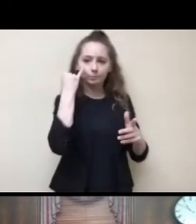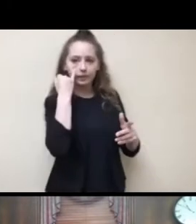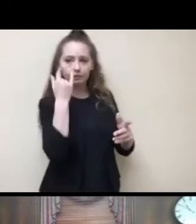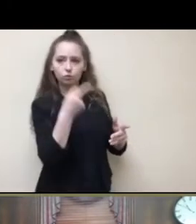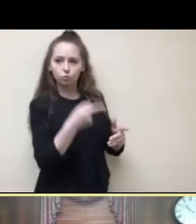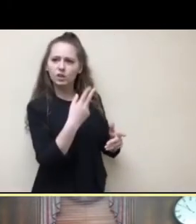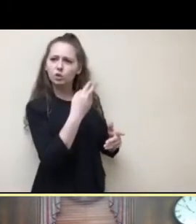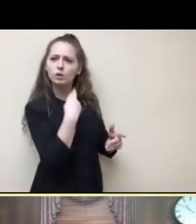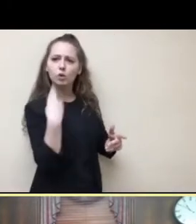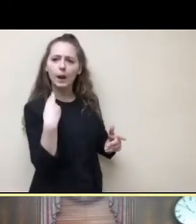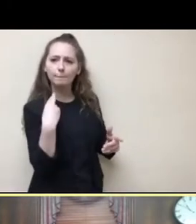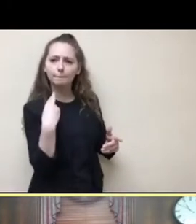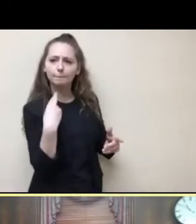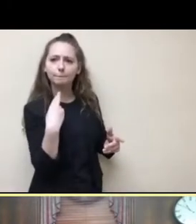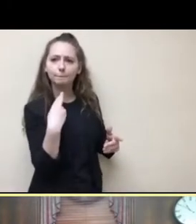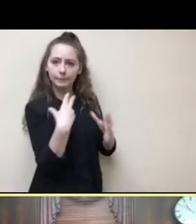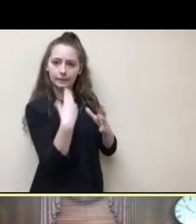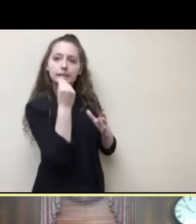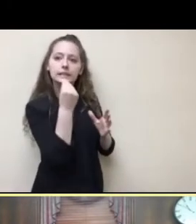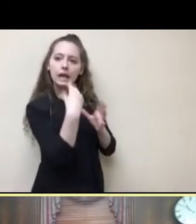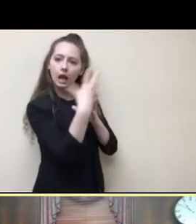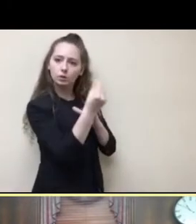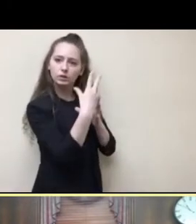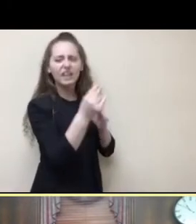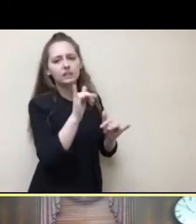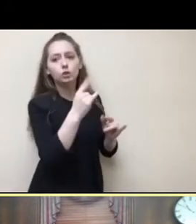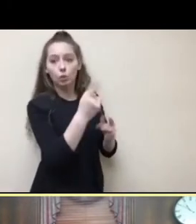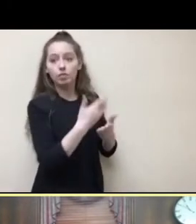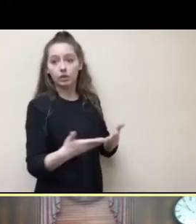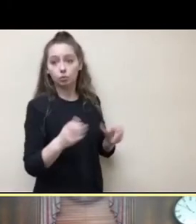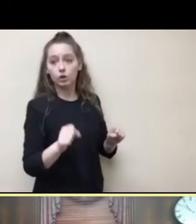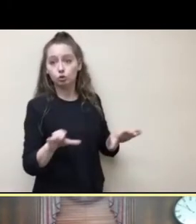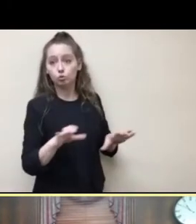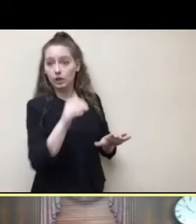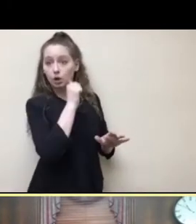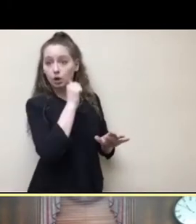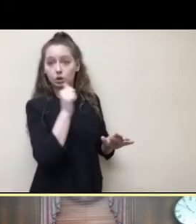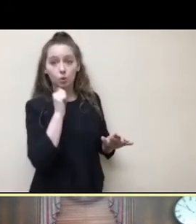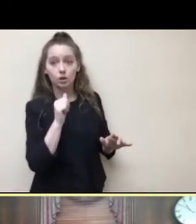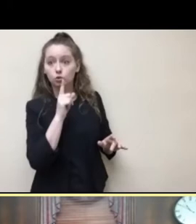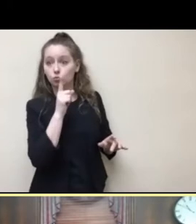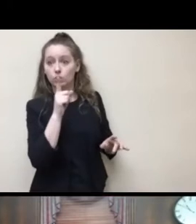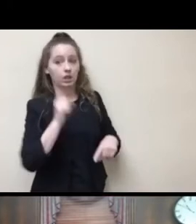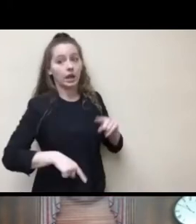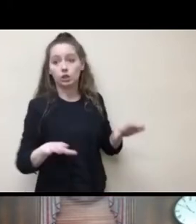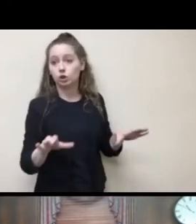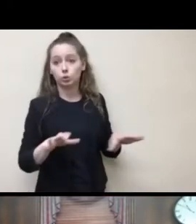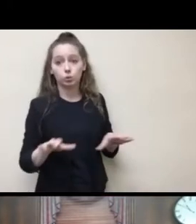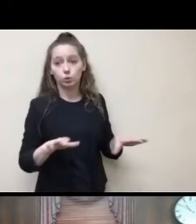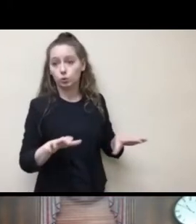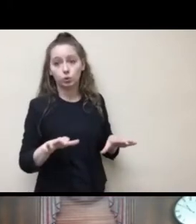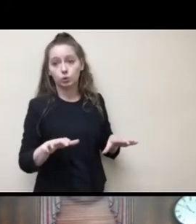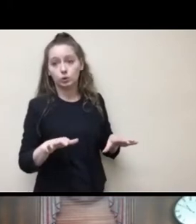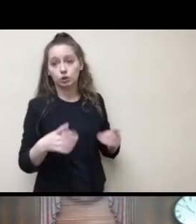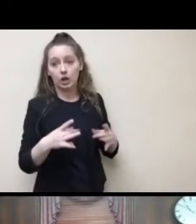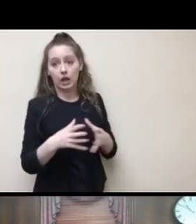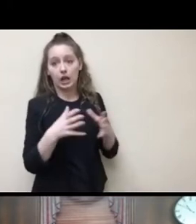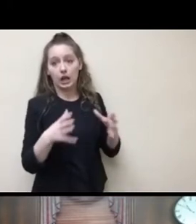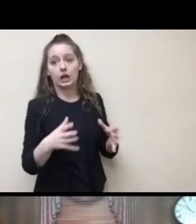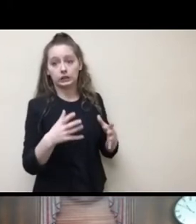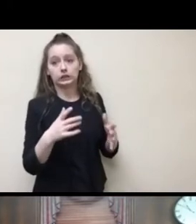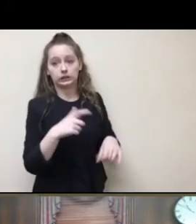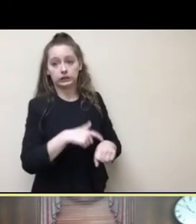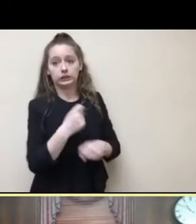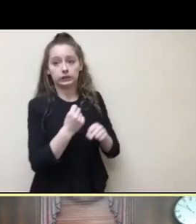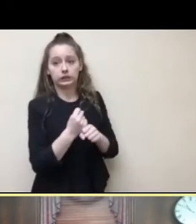If you were at a restaurant eating outside, because that's one thing you could do in Arizona that you really can't do during a lot of times of the year here. Do you think